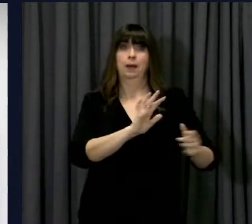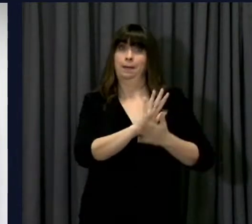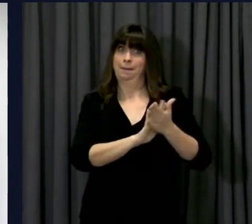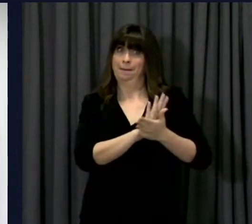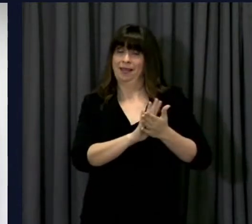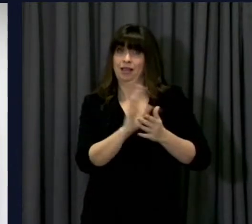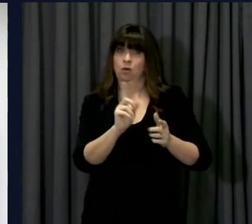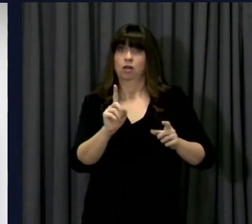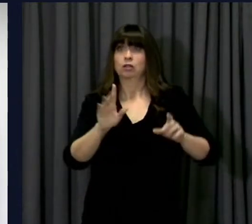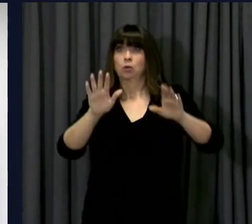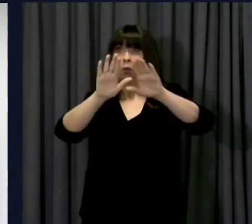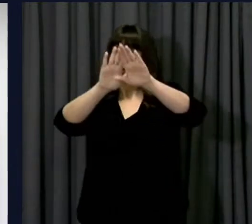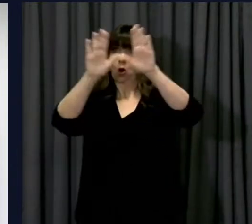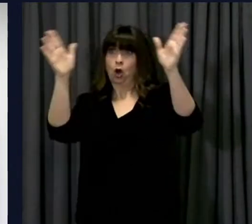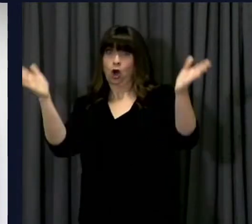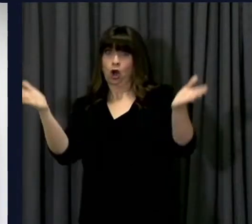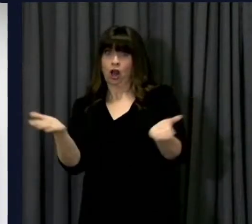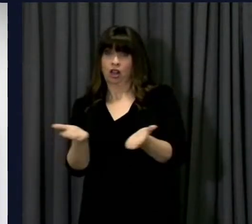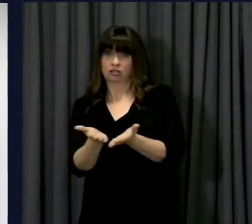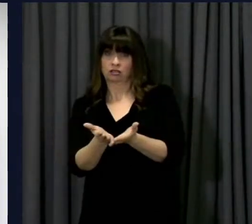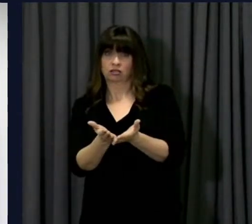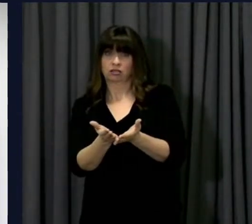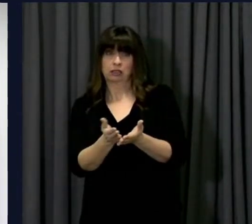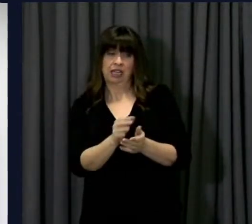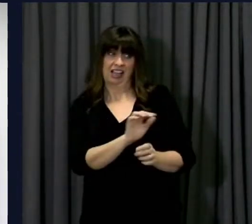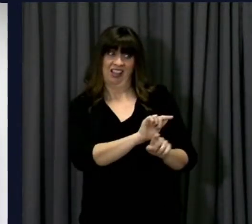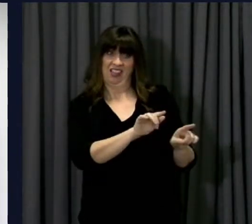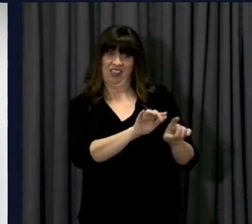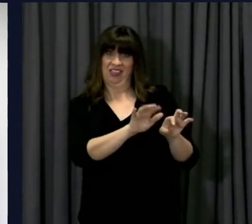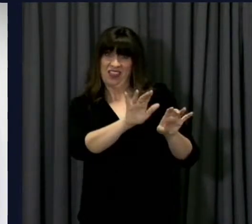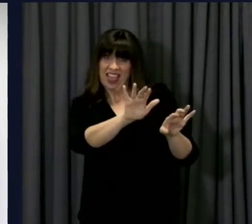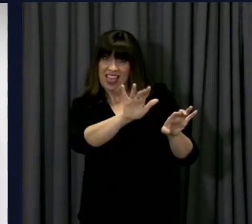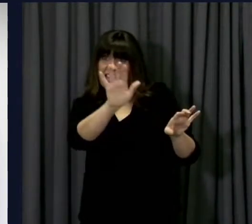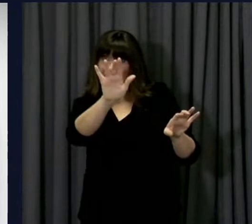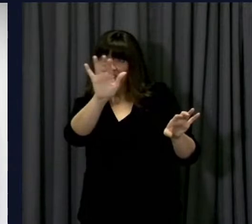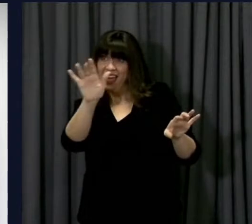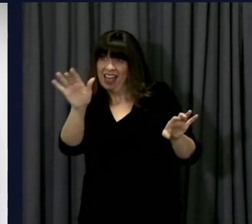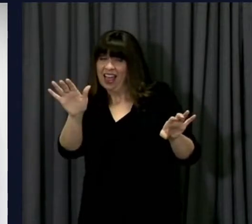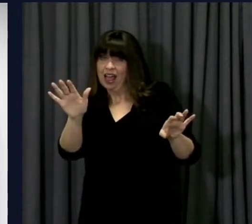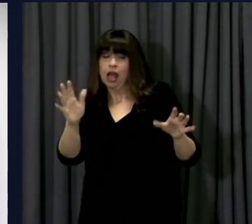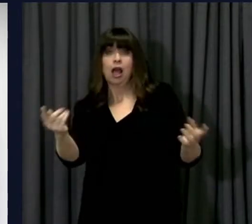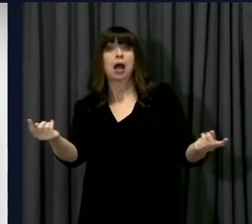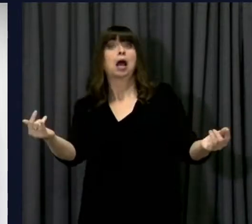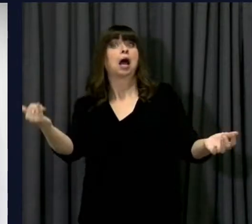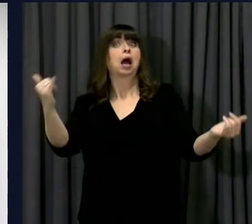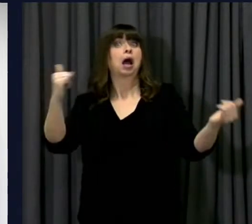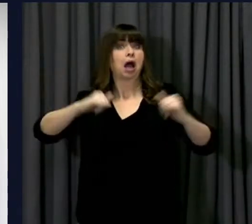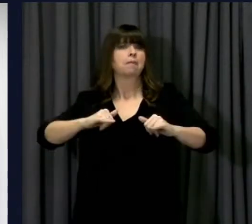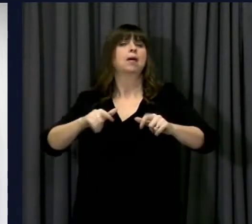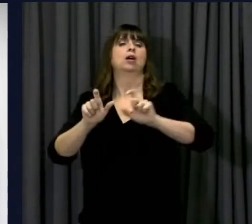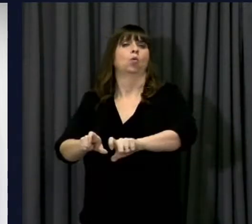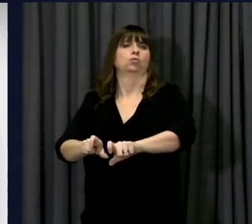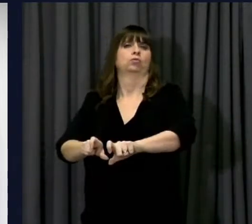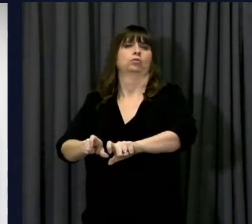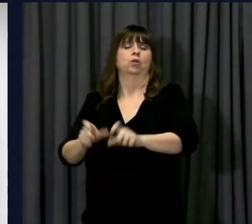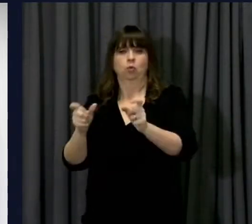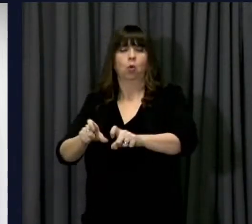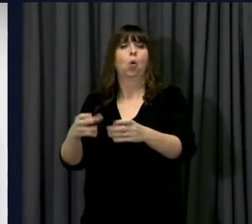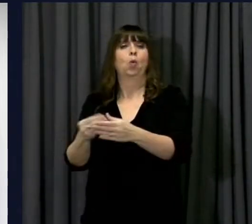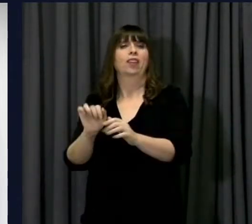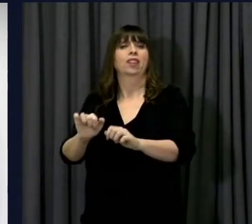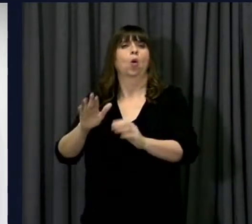countries around the world where these variants are known to be present must quarantine together with their